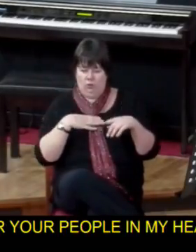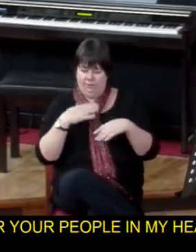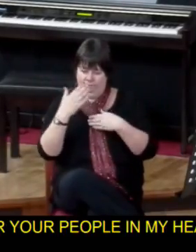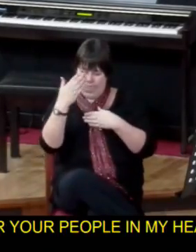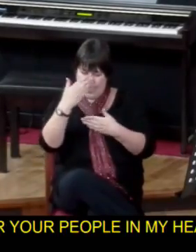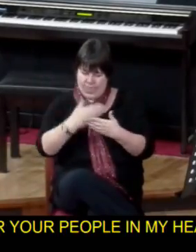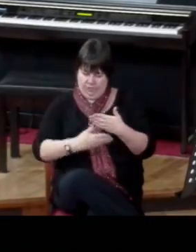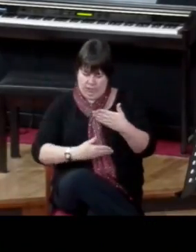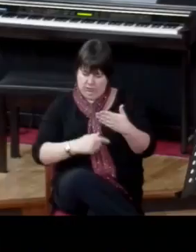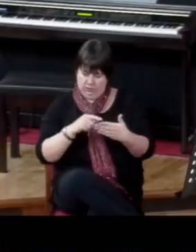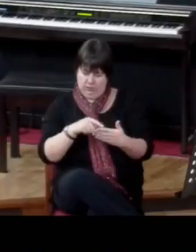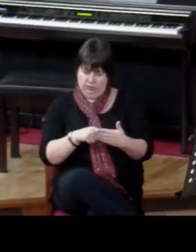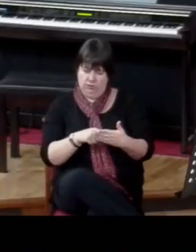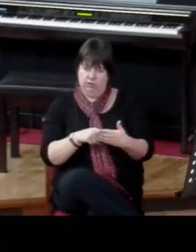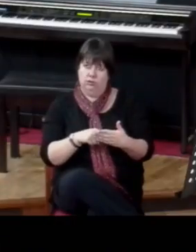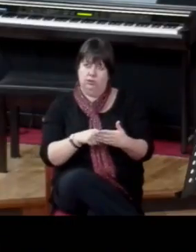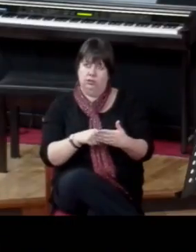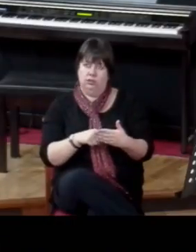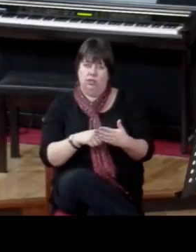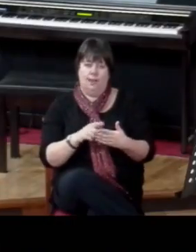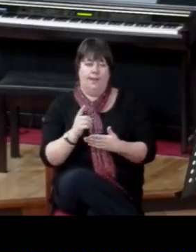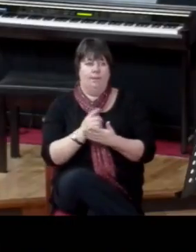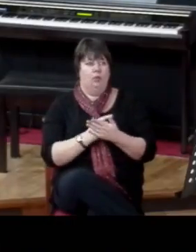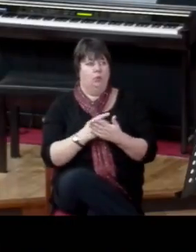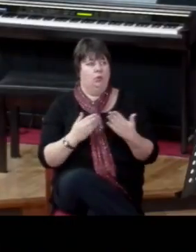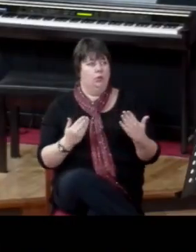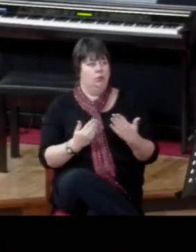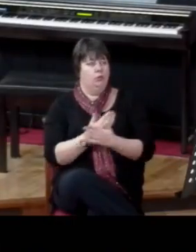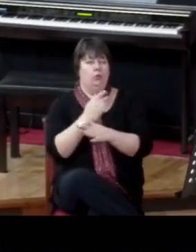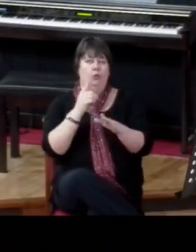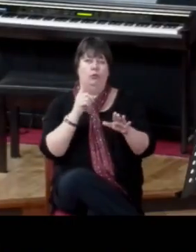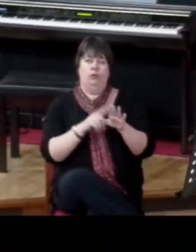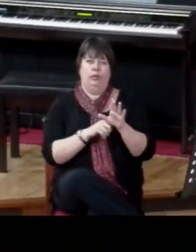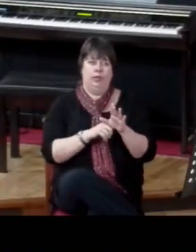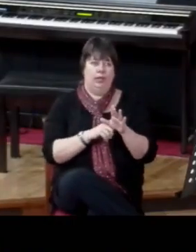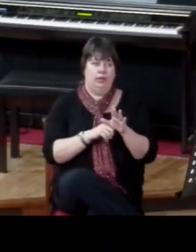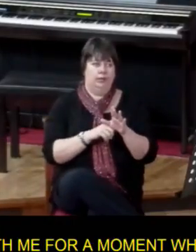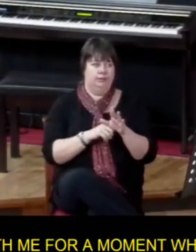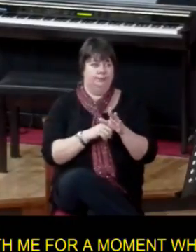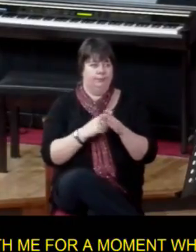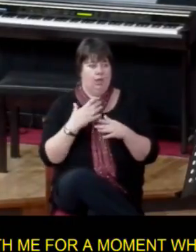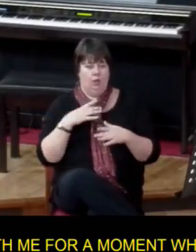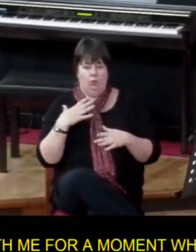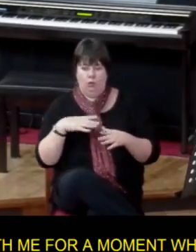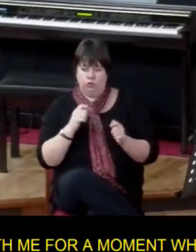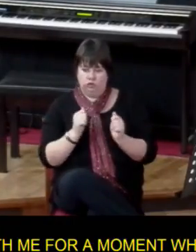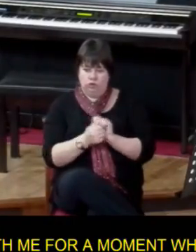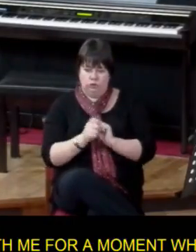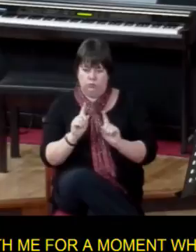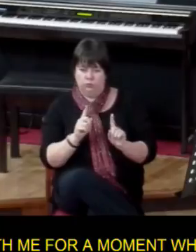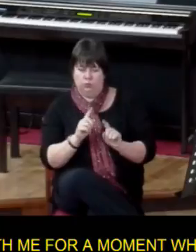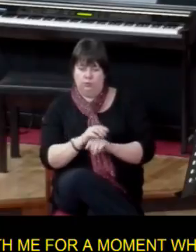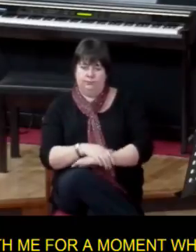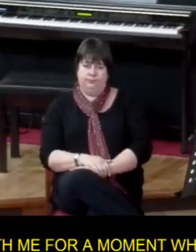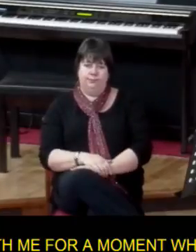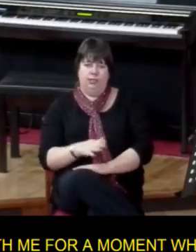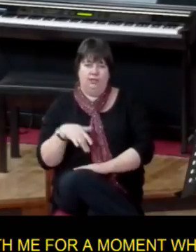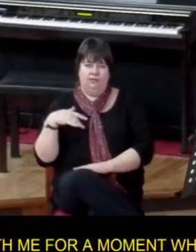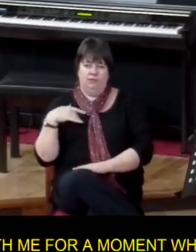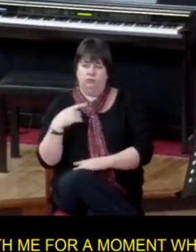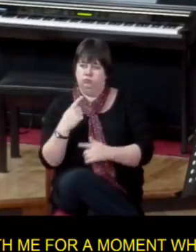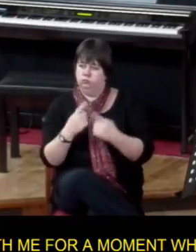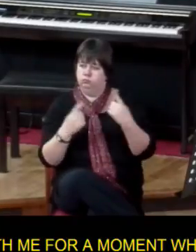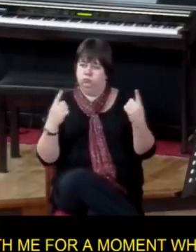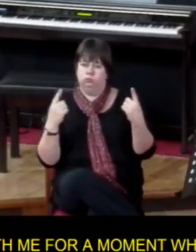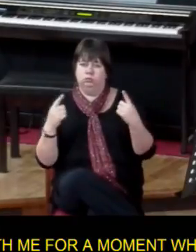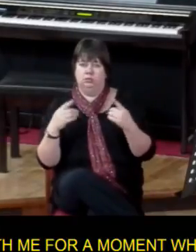It's essentially about New Year's resolutions. And of course, this is the kind of time when people often resolve